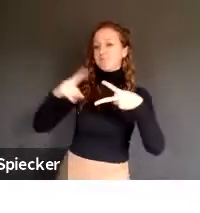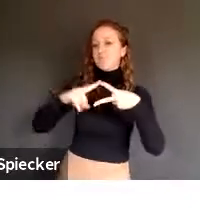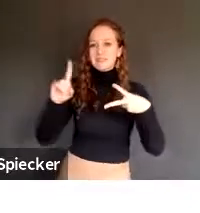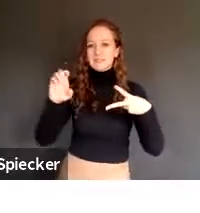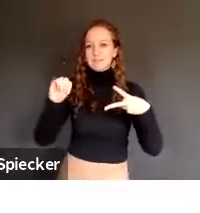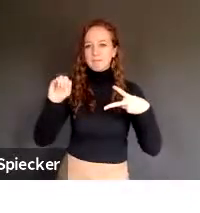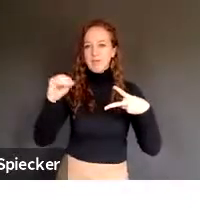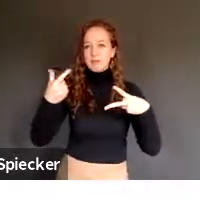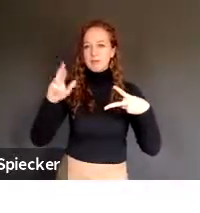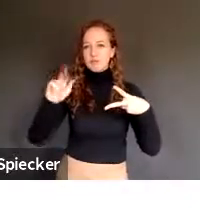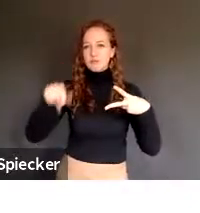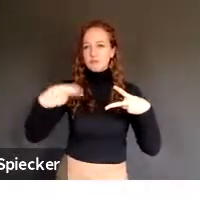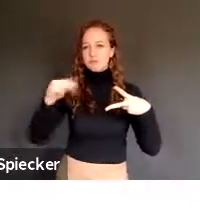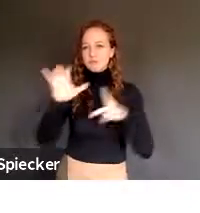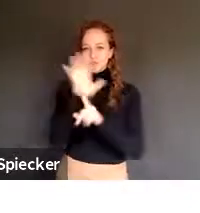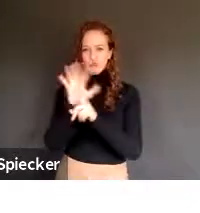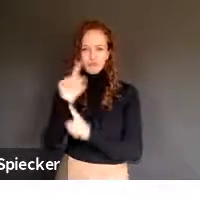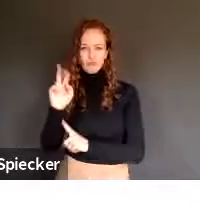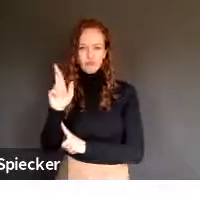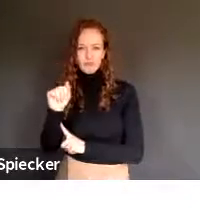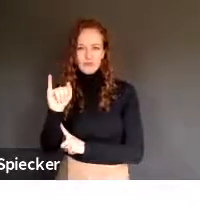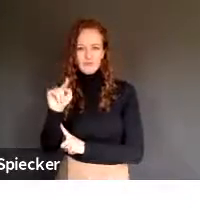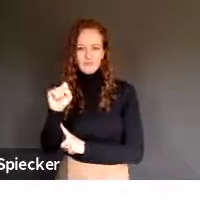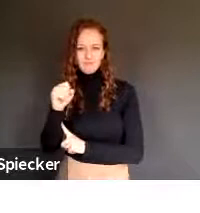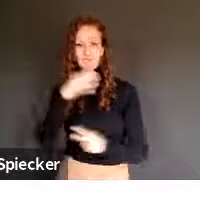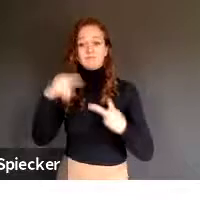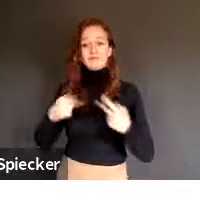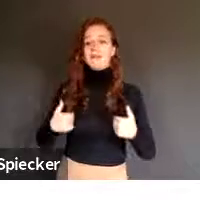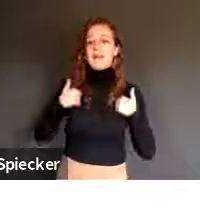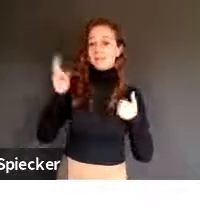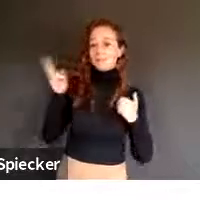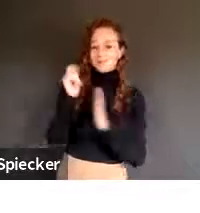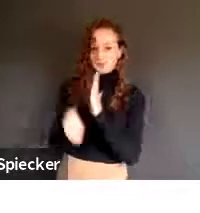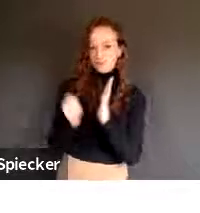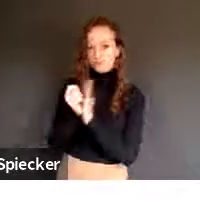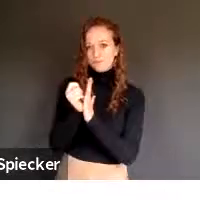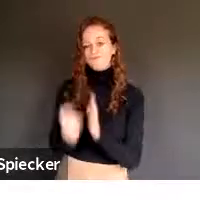of the individual, as well as life history stages of the species.